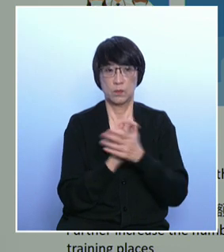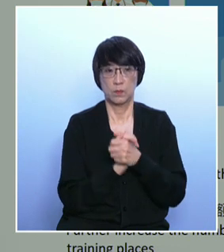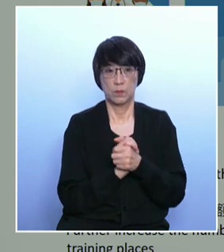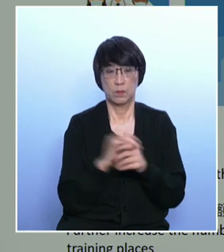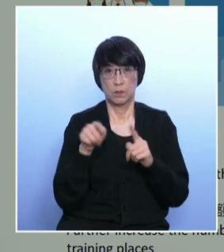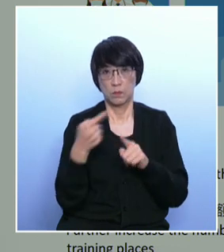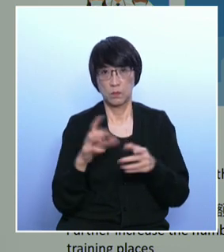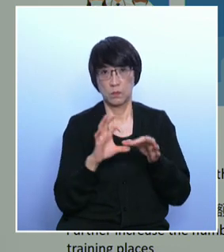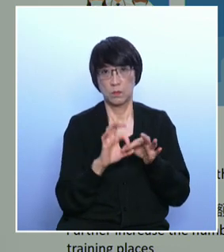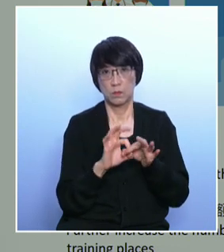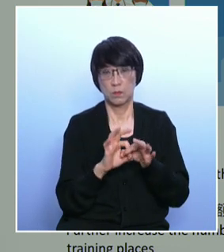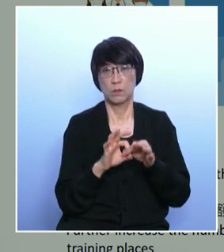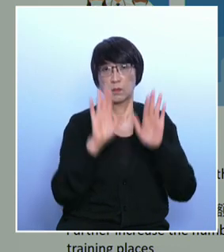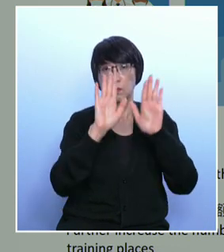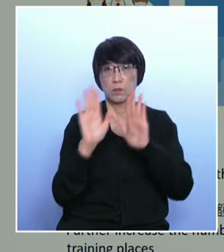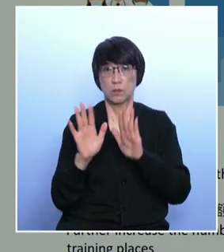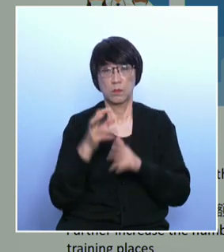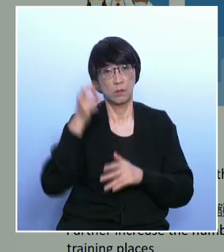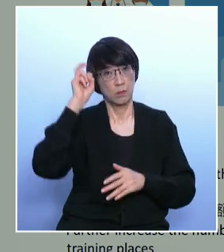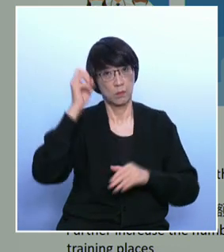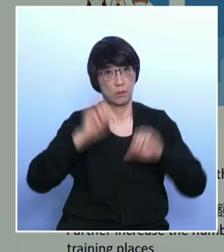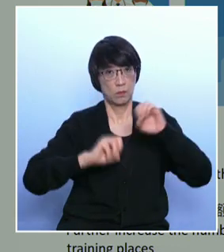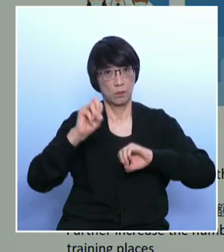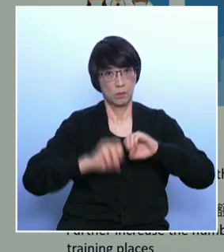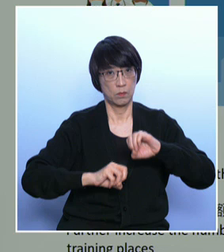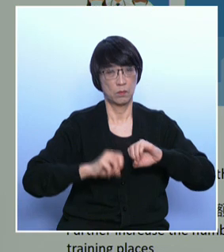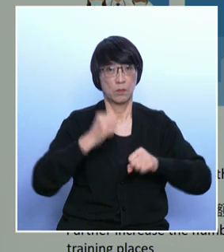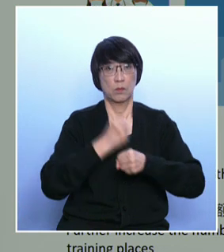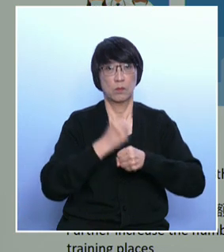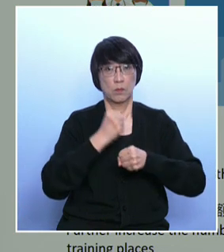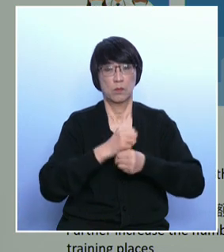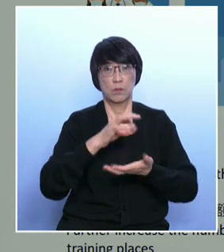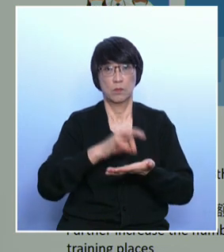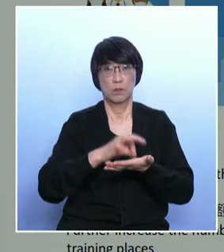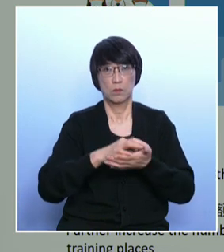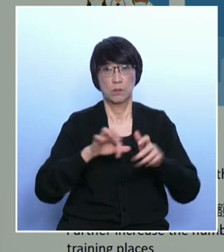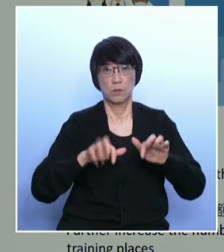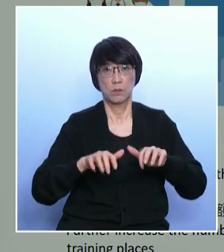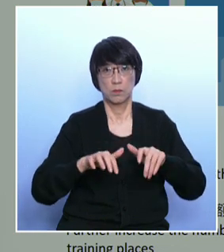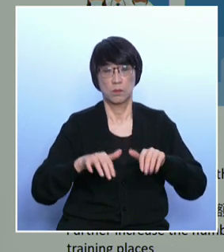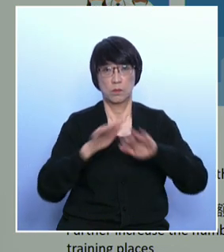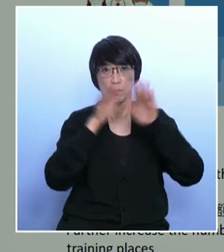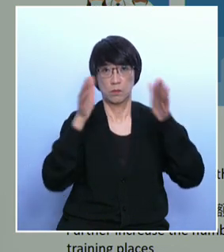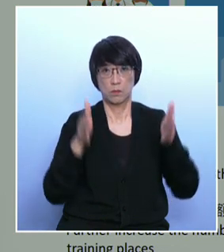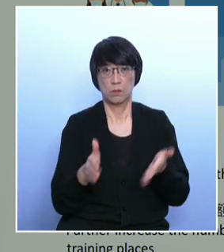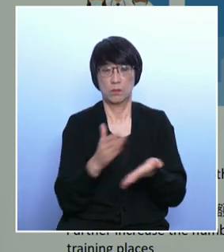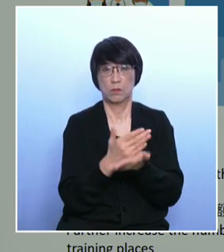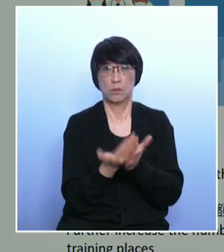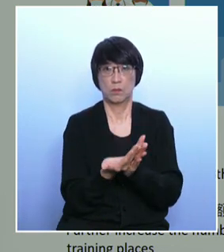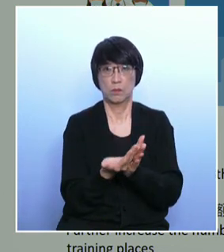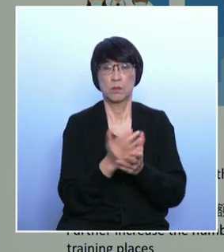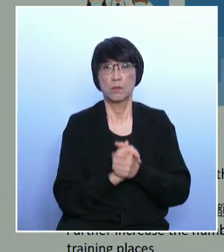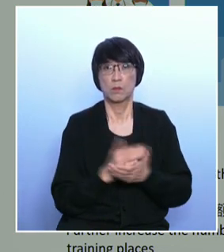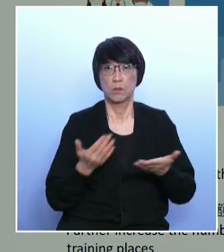and enhance teaching, learning, and student support facilities. There should also be more sufficient research facilities